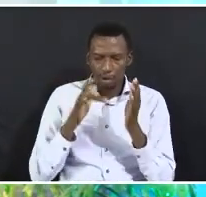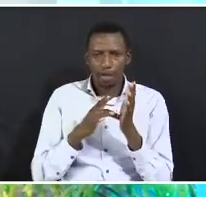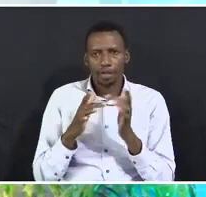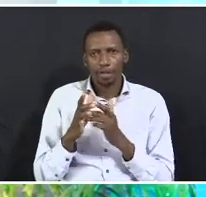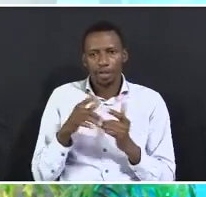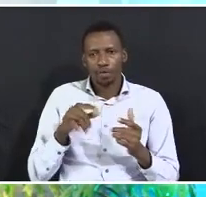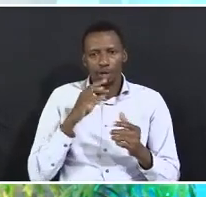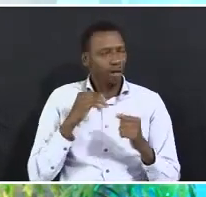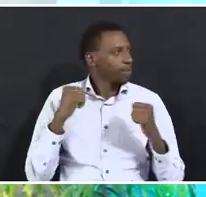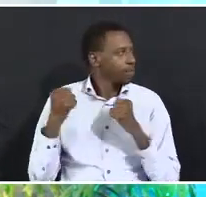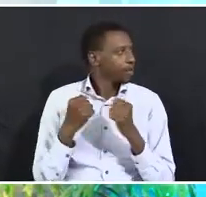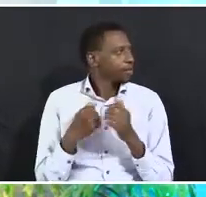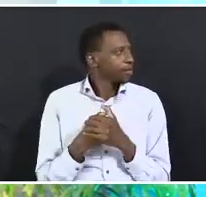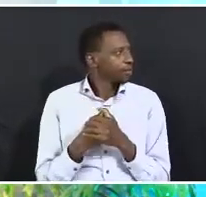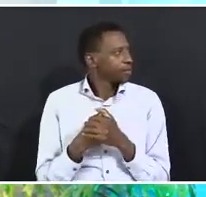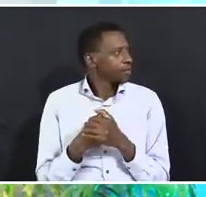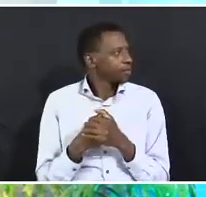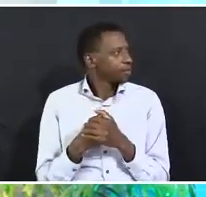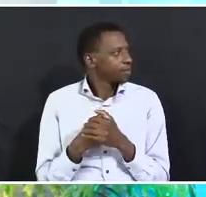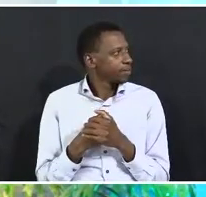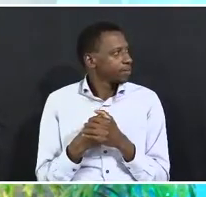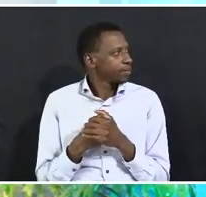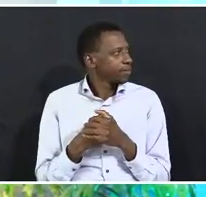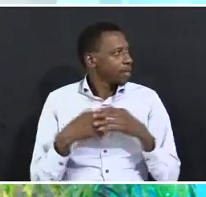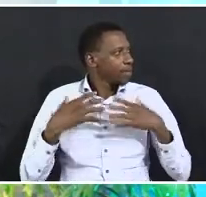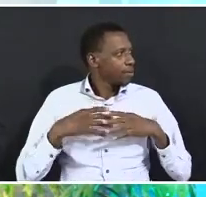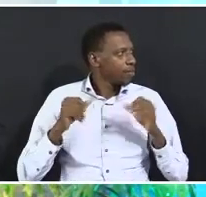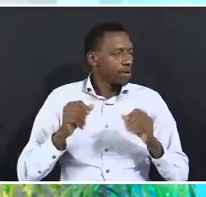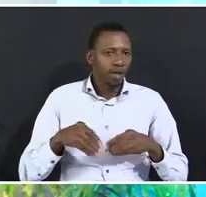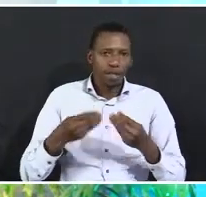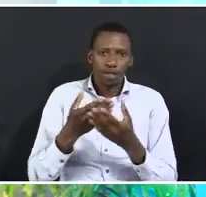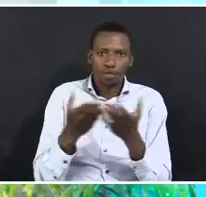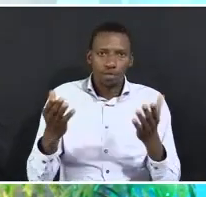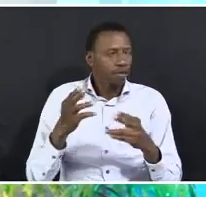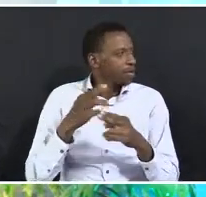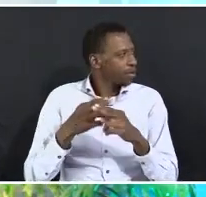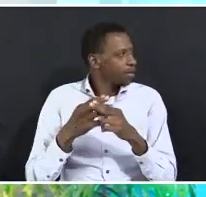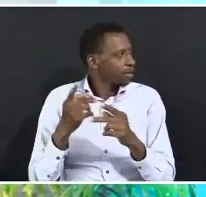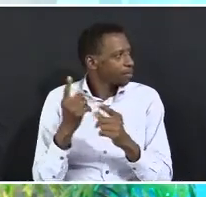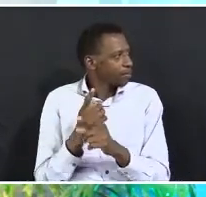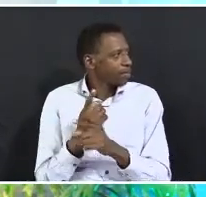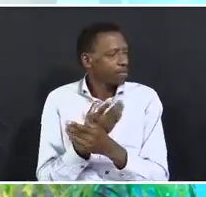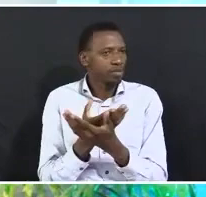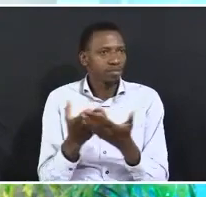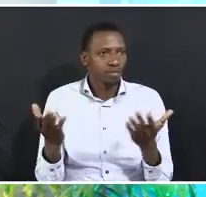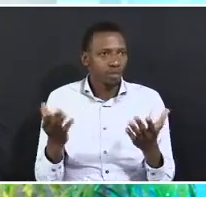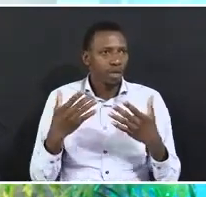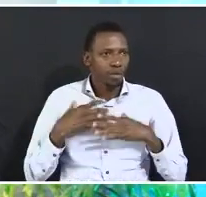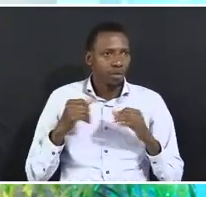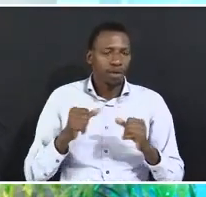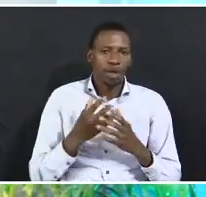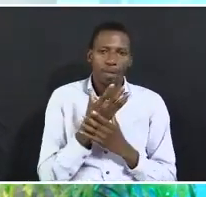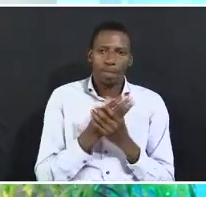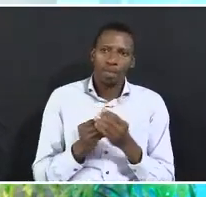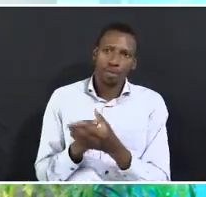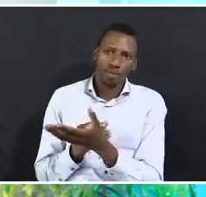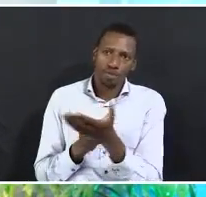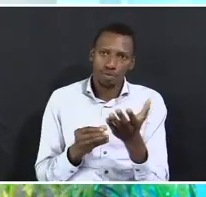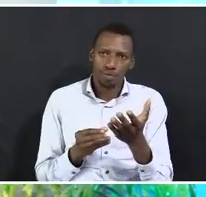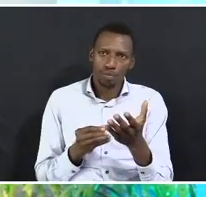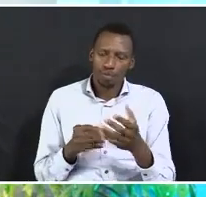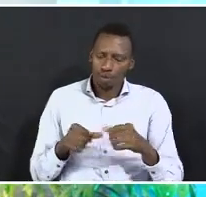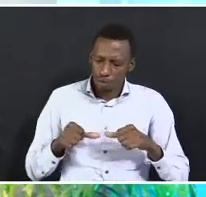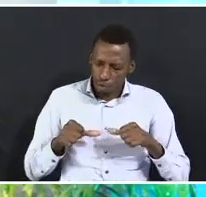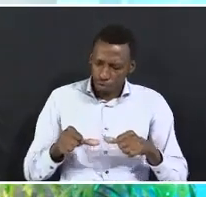mighty. My friend, people can call you names. People can discourage you. Keep